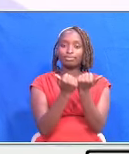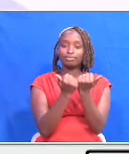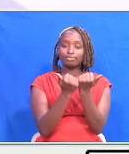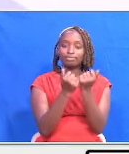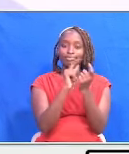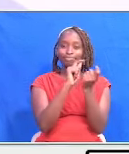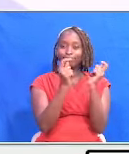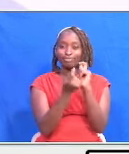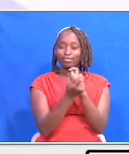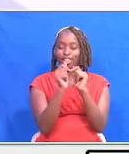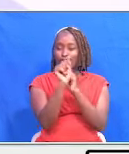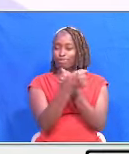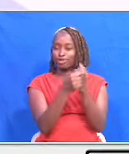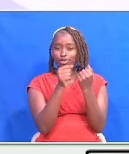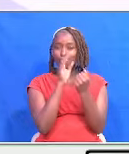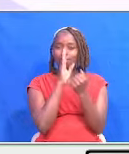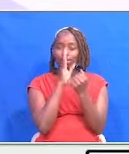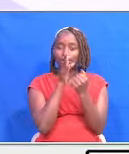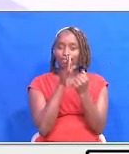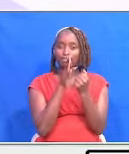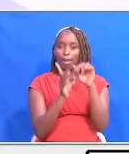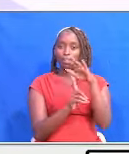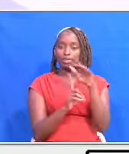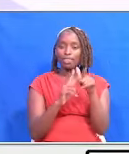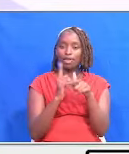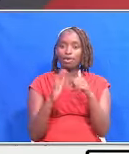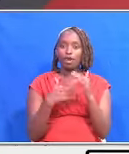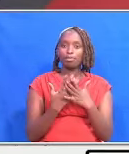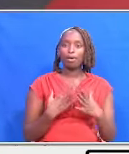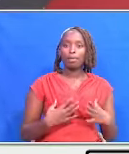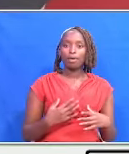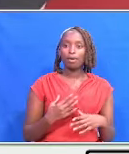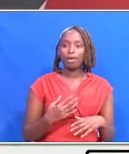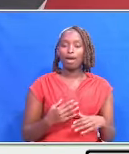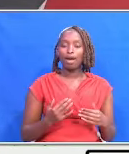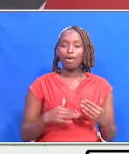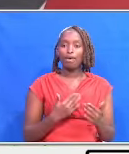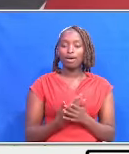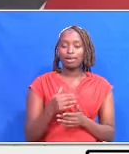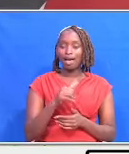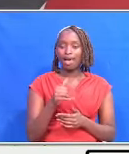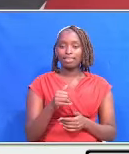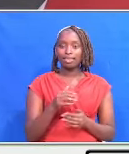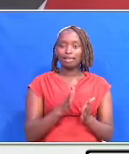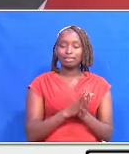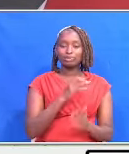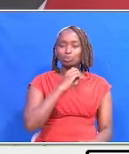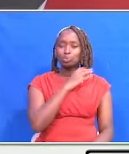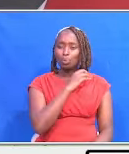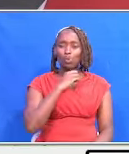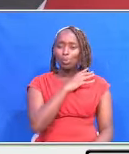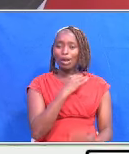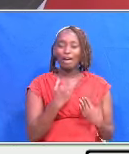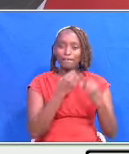You cannot be a minister, and everybody else, parliament is making noise about an issue, you are not saying anything. You are a PS in